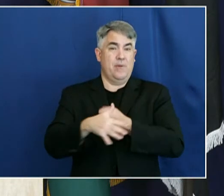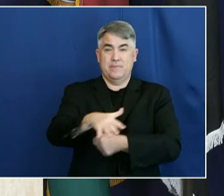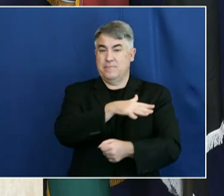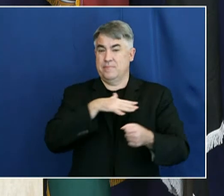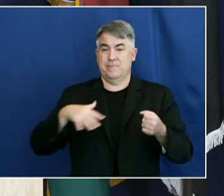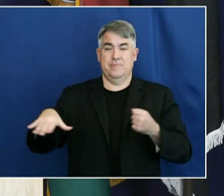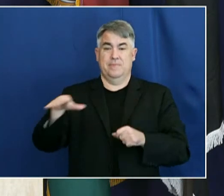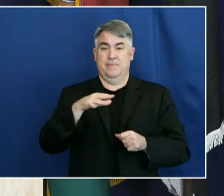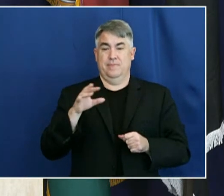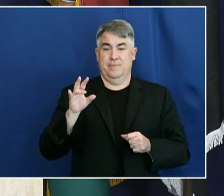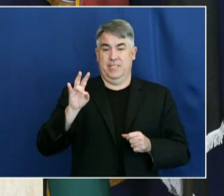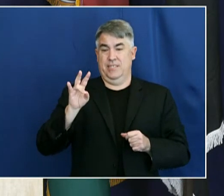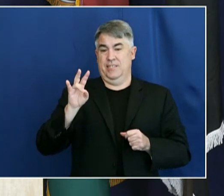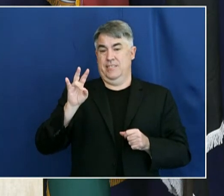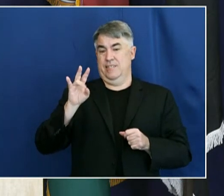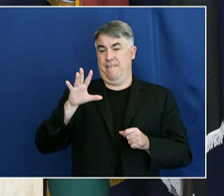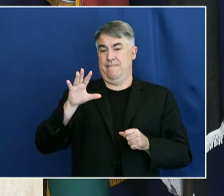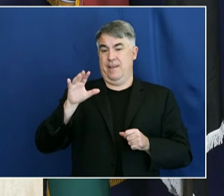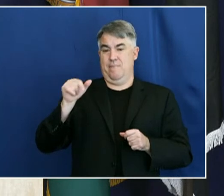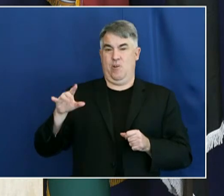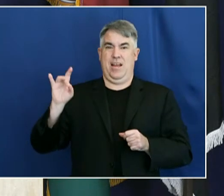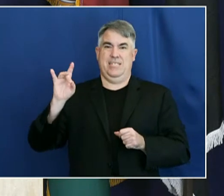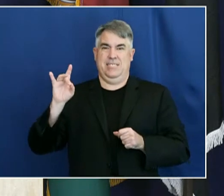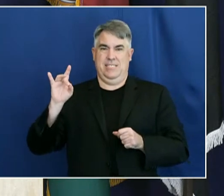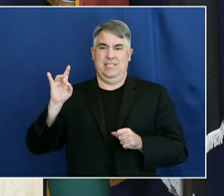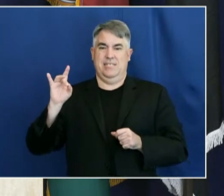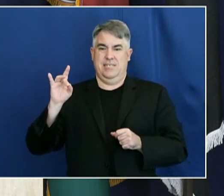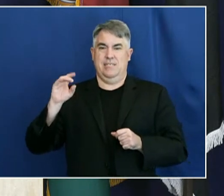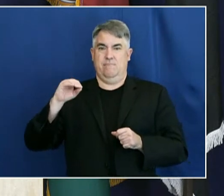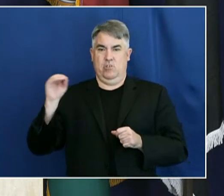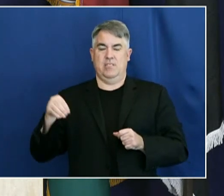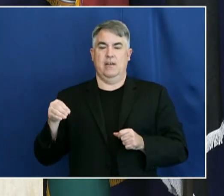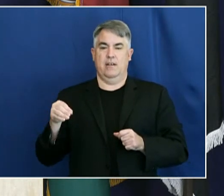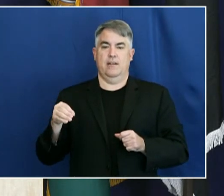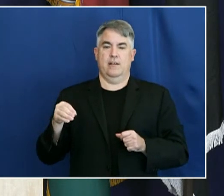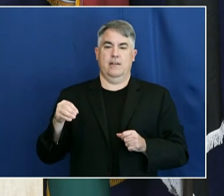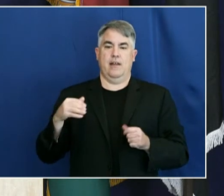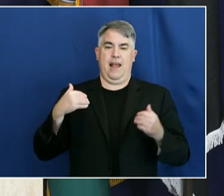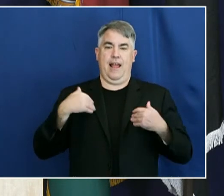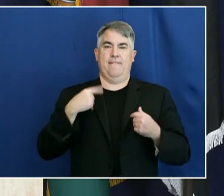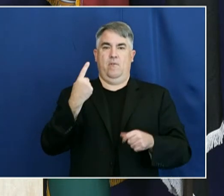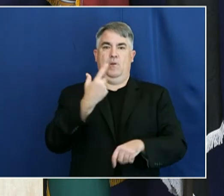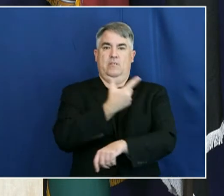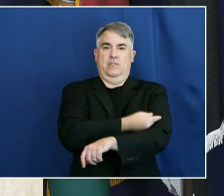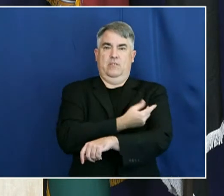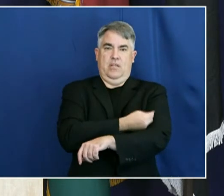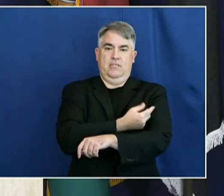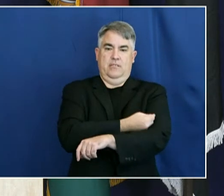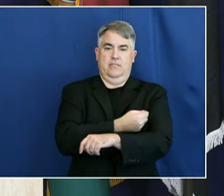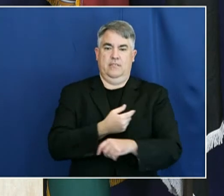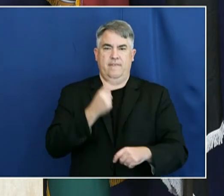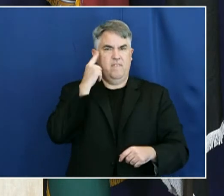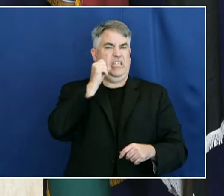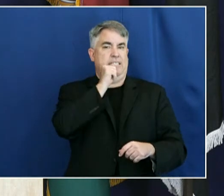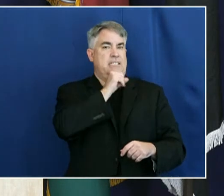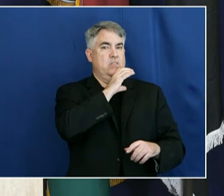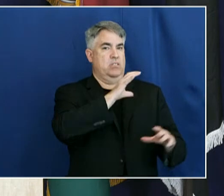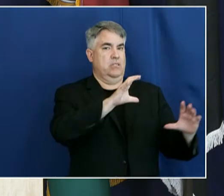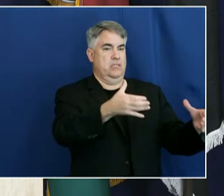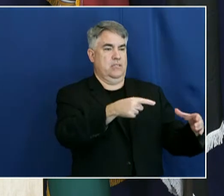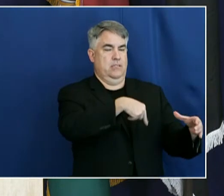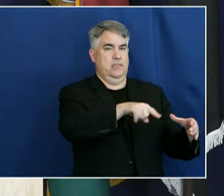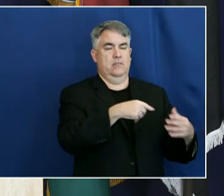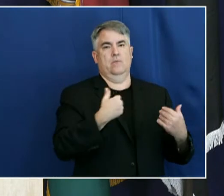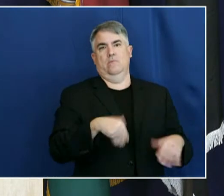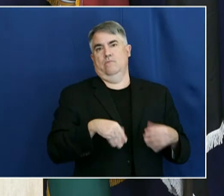75.8% for people who have had access to 1 vaccine at least. Due to the success of Project SAVE